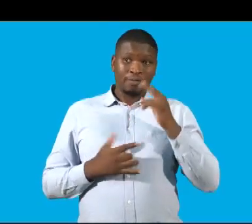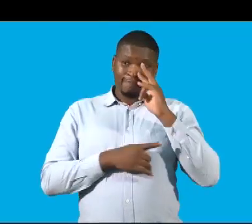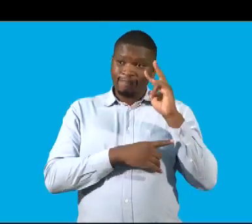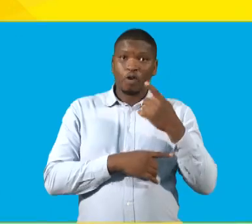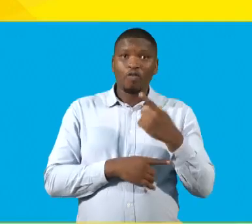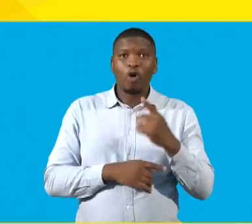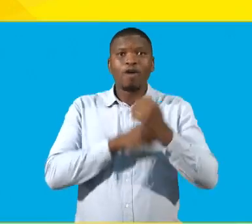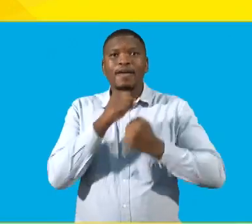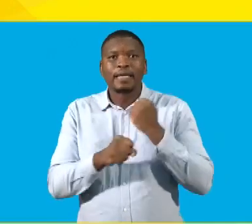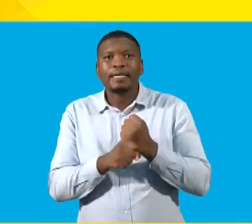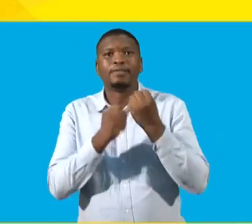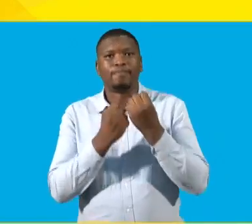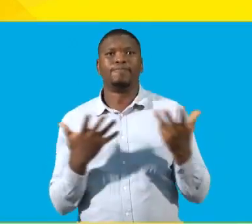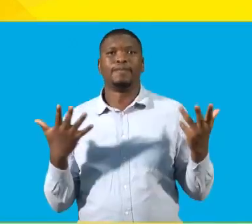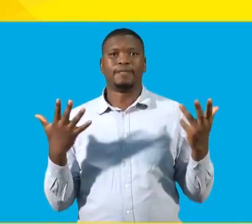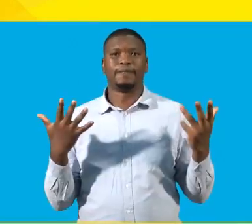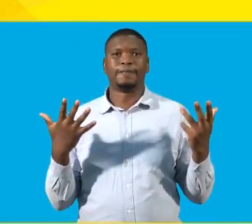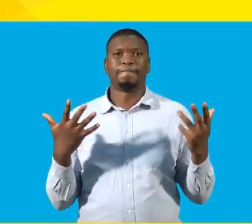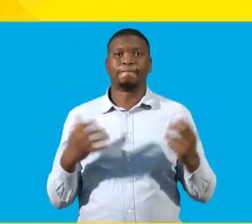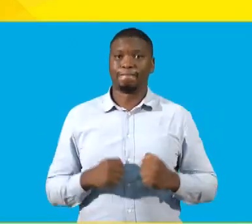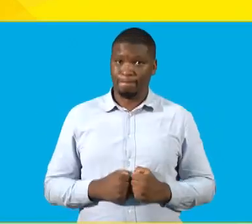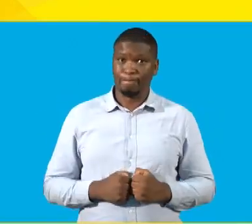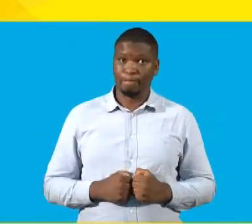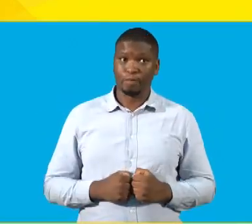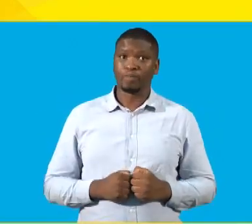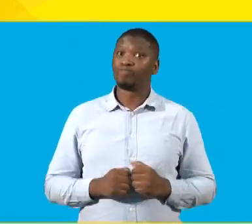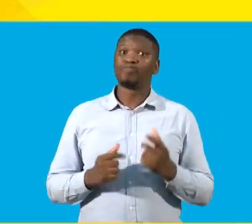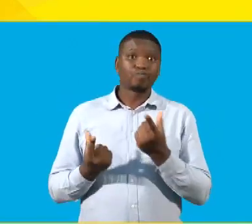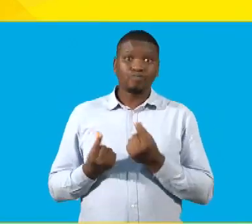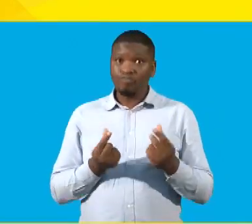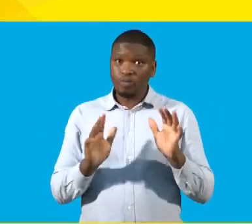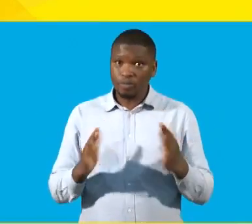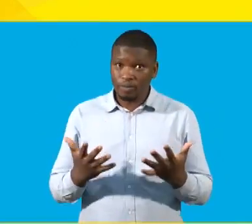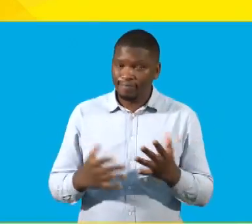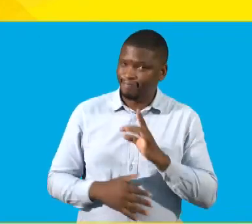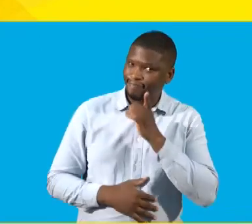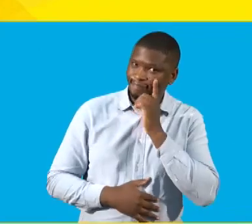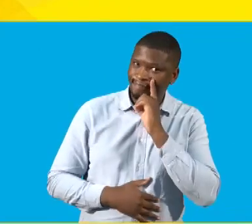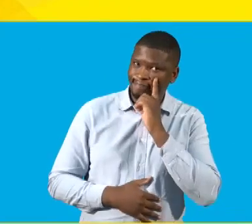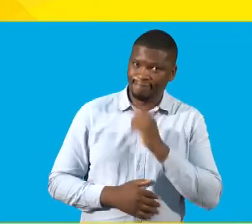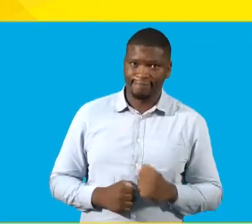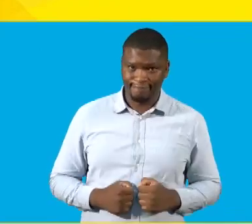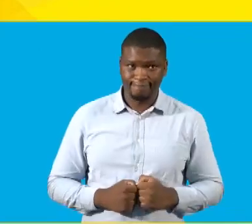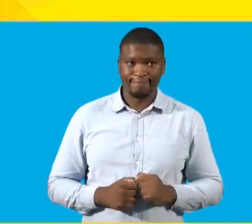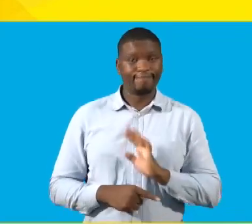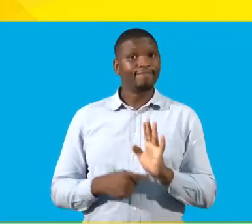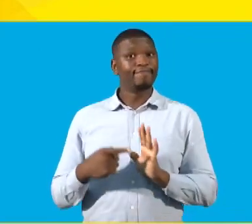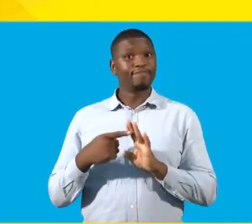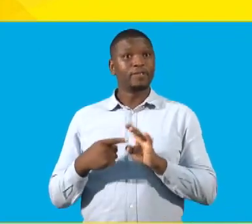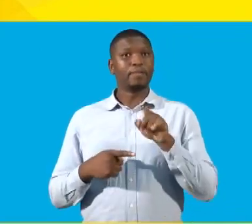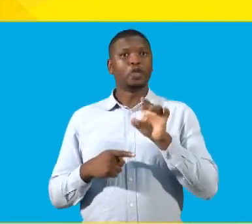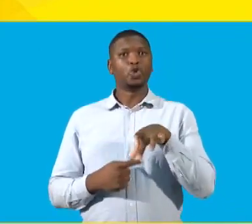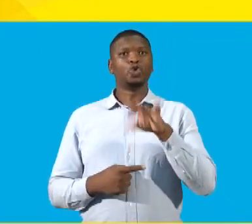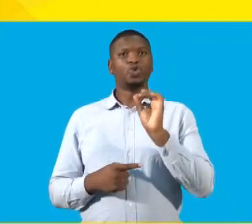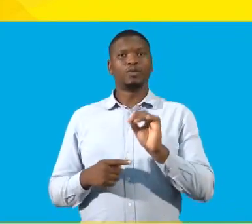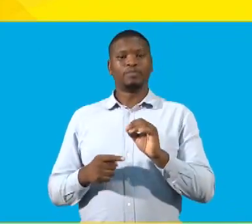looking for the number of years. So let's look at how we would answer this question. Well, firstly, we